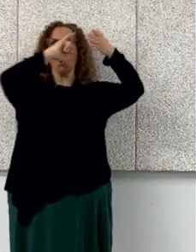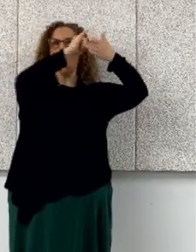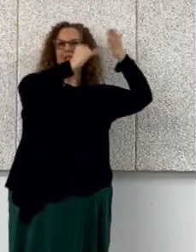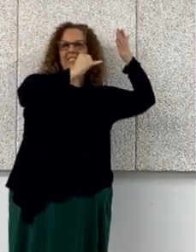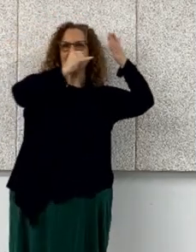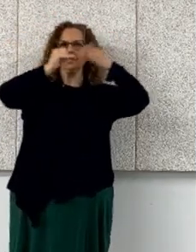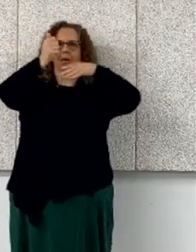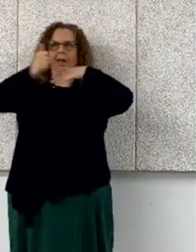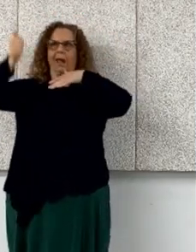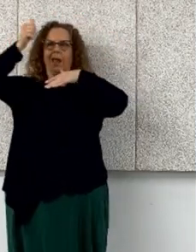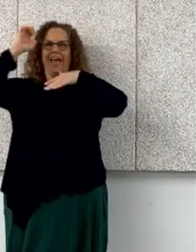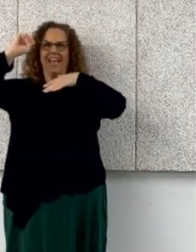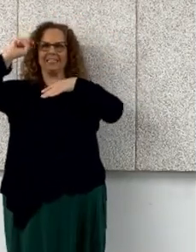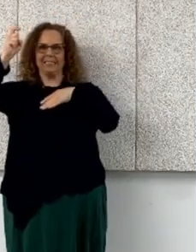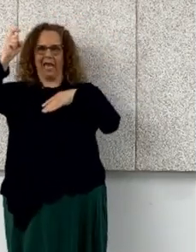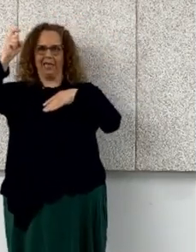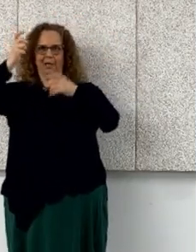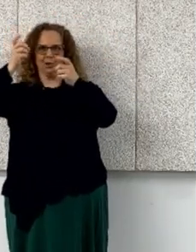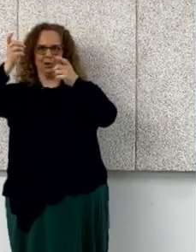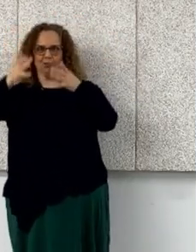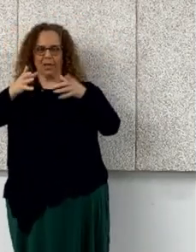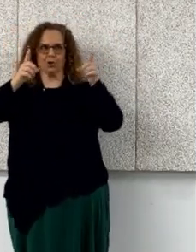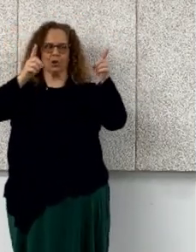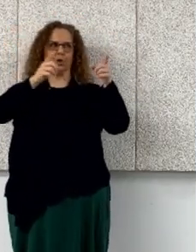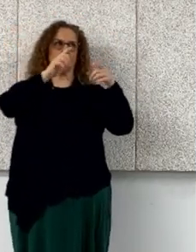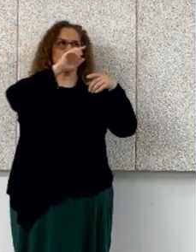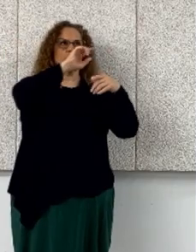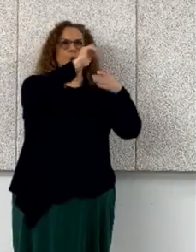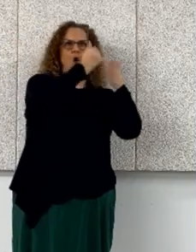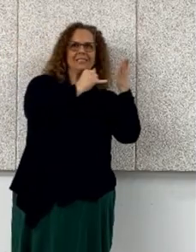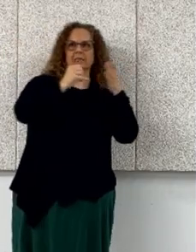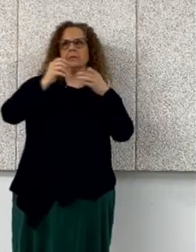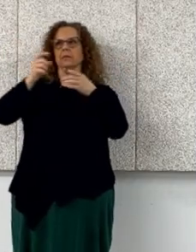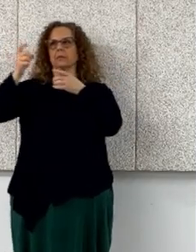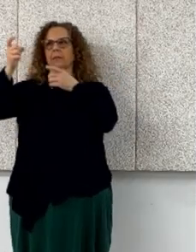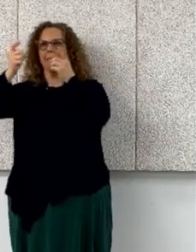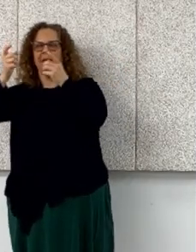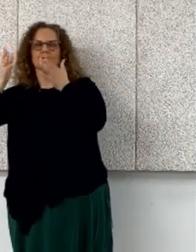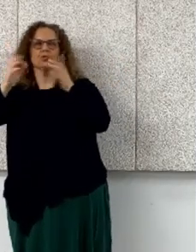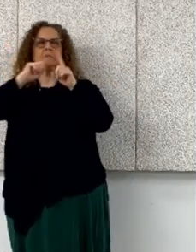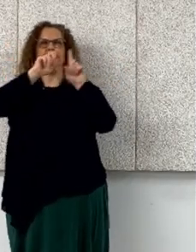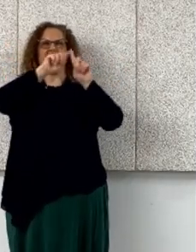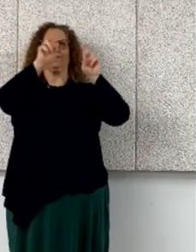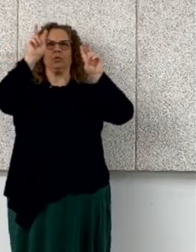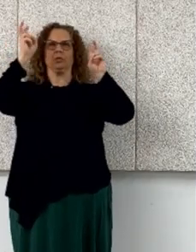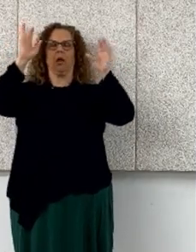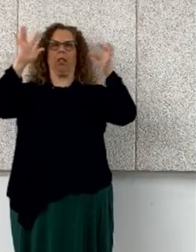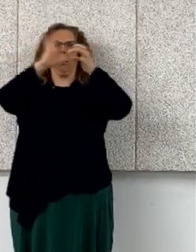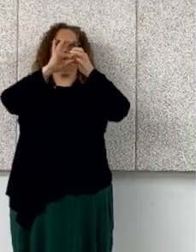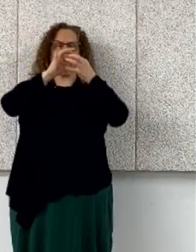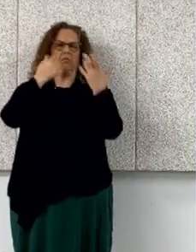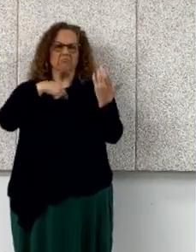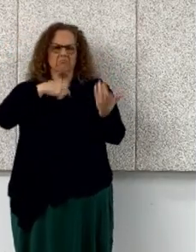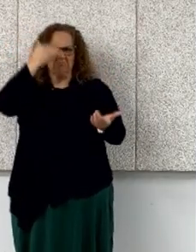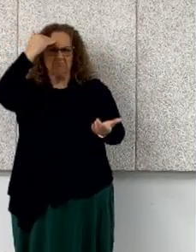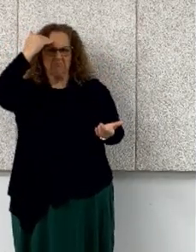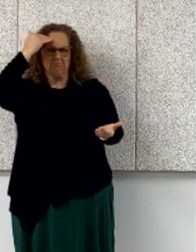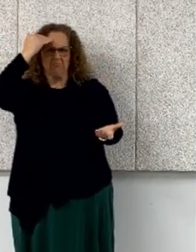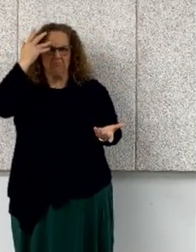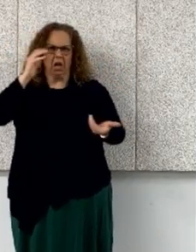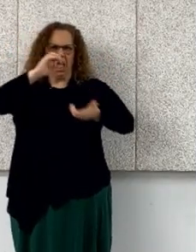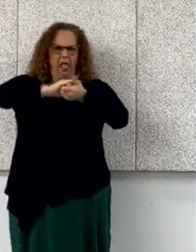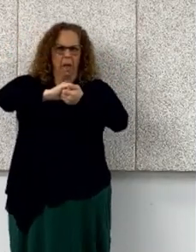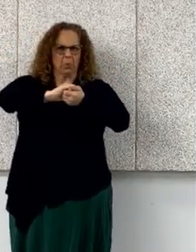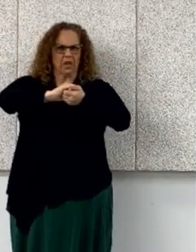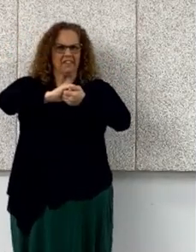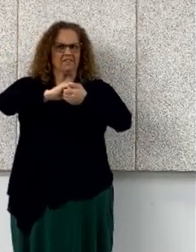executive director, you know, artistic and managing director, however that's titled, it is not unknown to us in the theater to have a collaborative